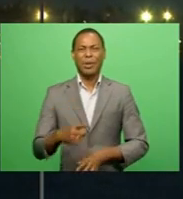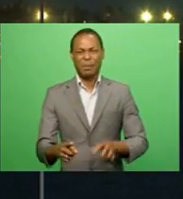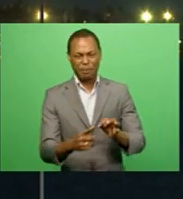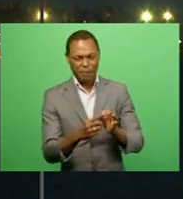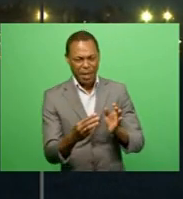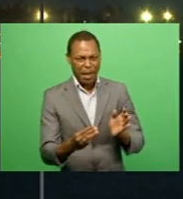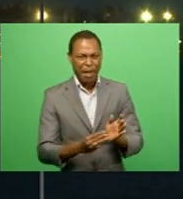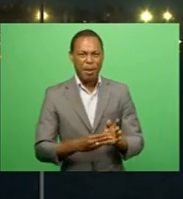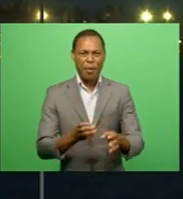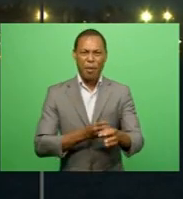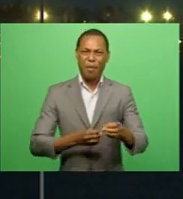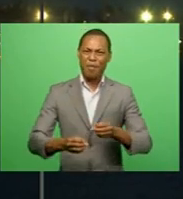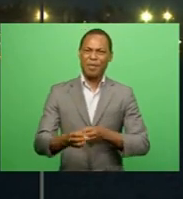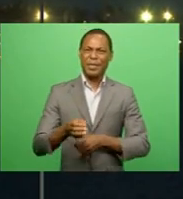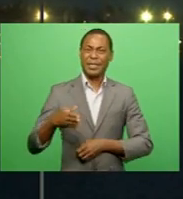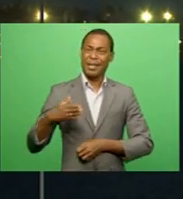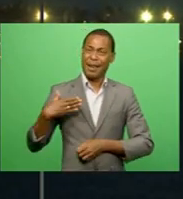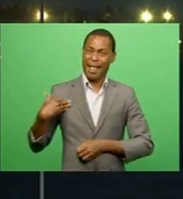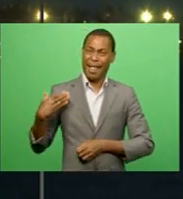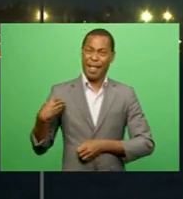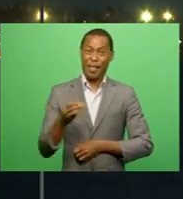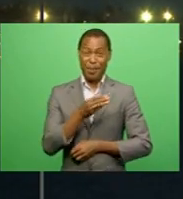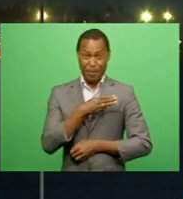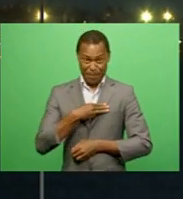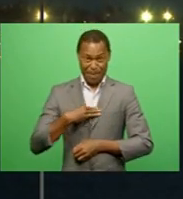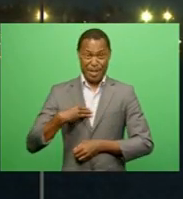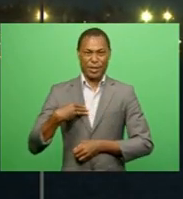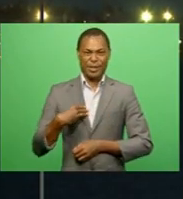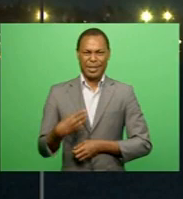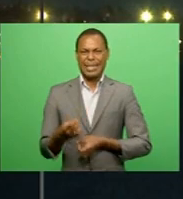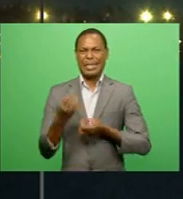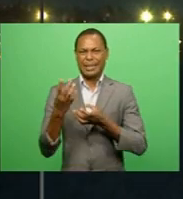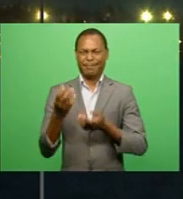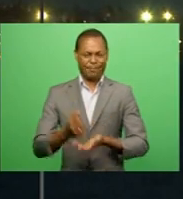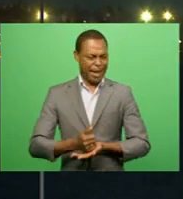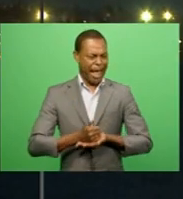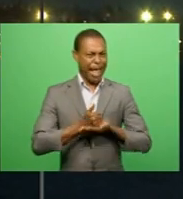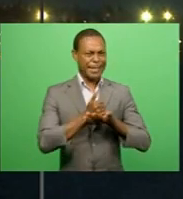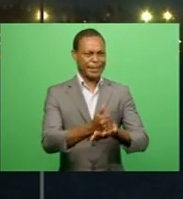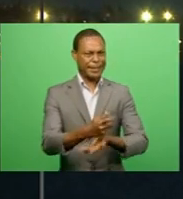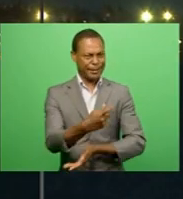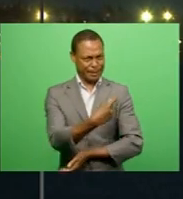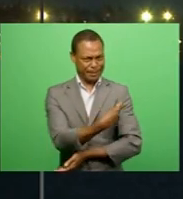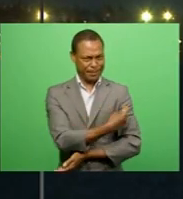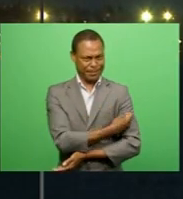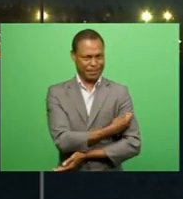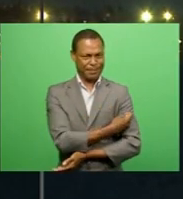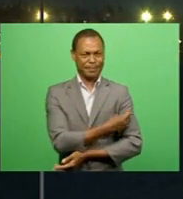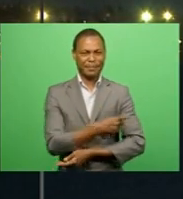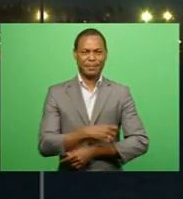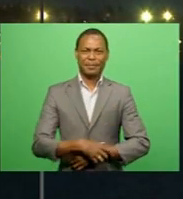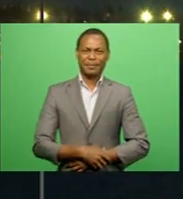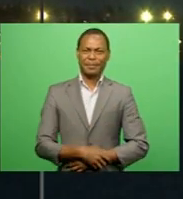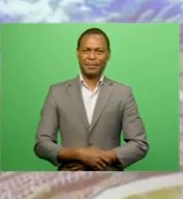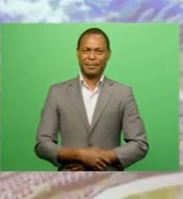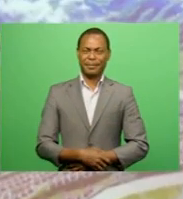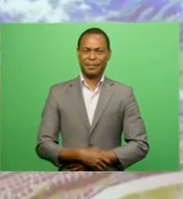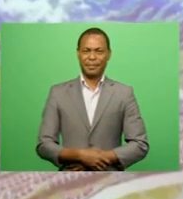Minister's office and the Health Ministry in terms of their readiness to assist with the SINOVAC vaccine. Kritika Kumar